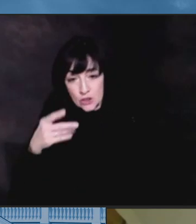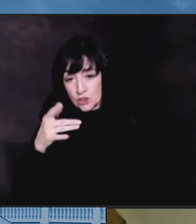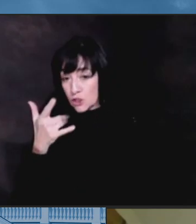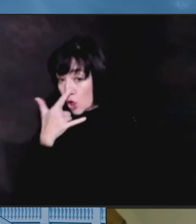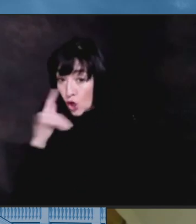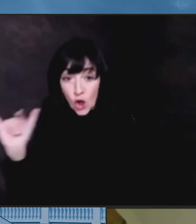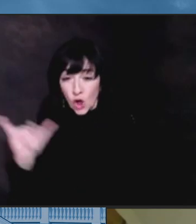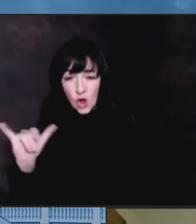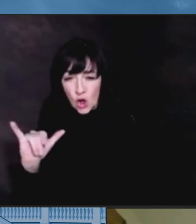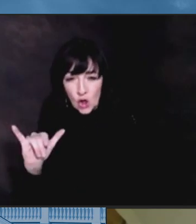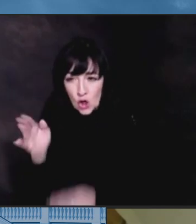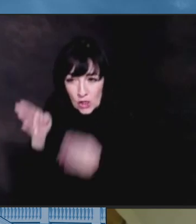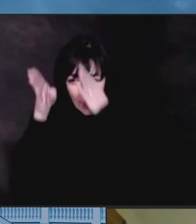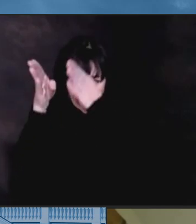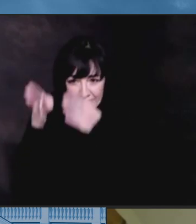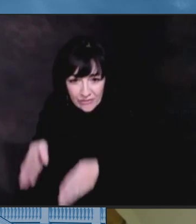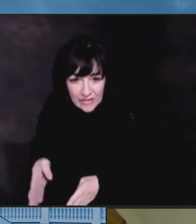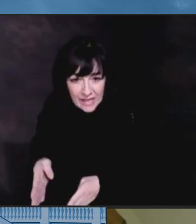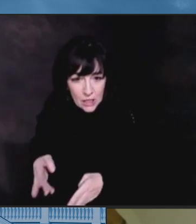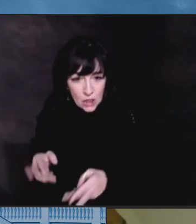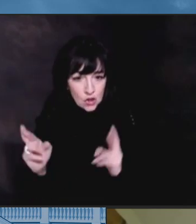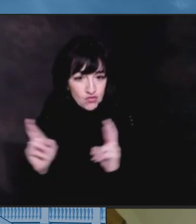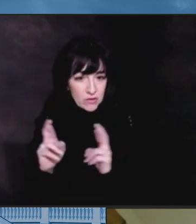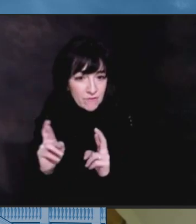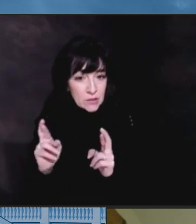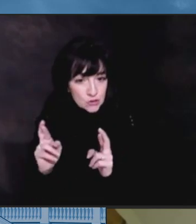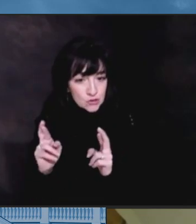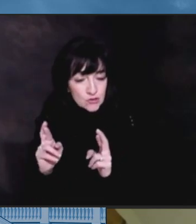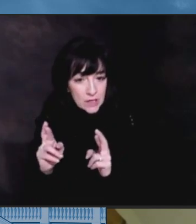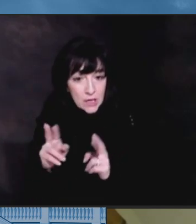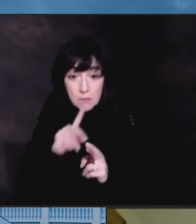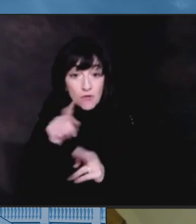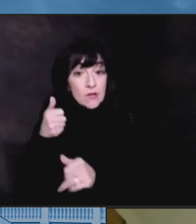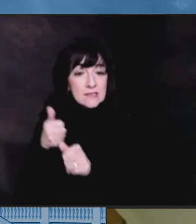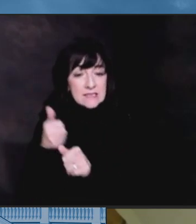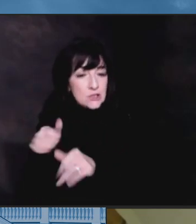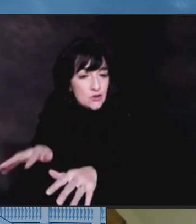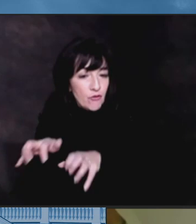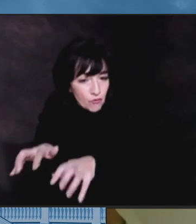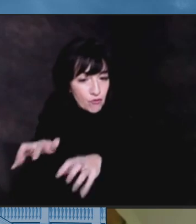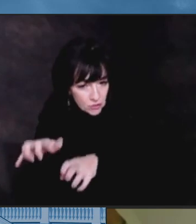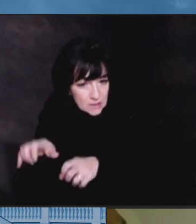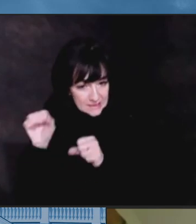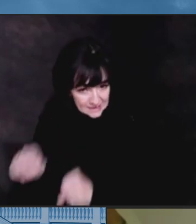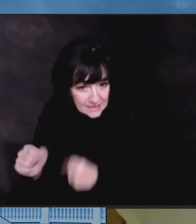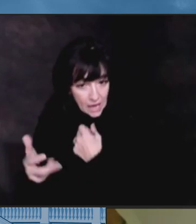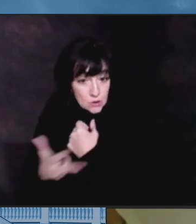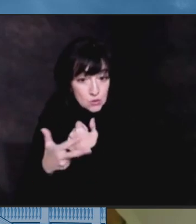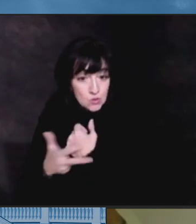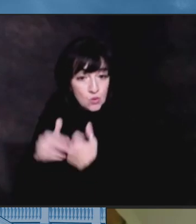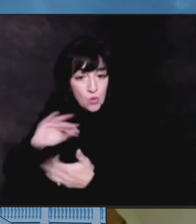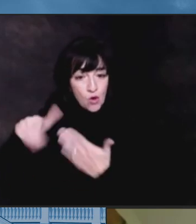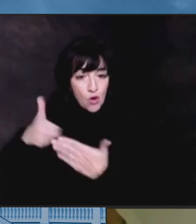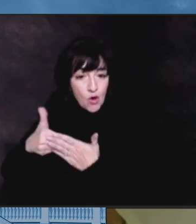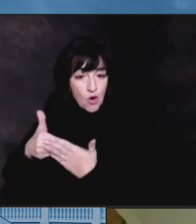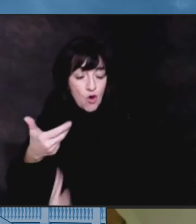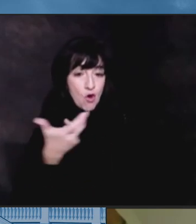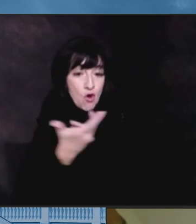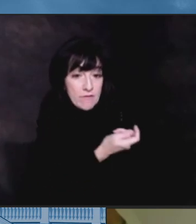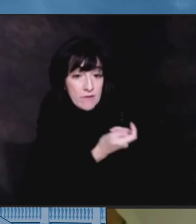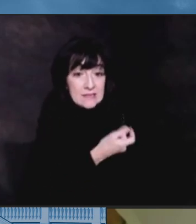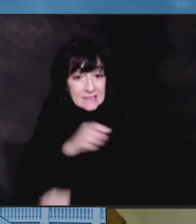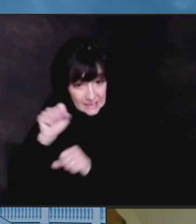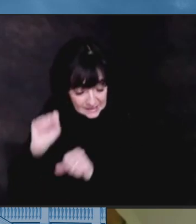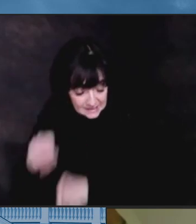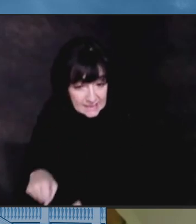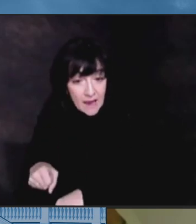refrigerator, but it is an ultra cold freezer, so it can store the Pfizer vaccine. And in fact, it can store almost 300,000